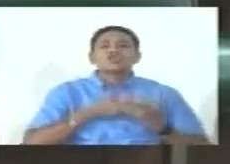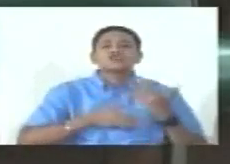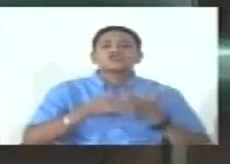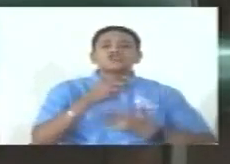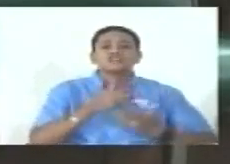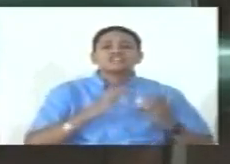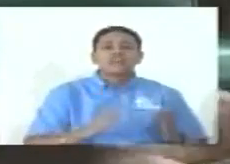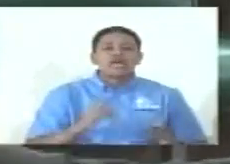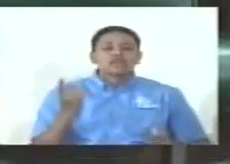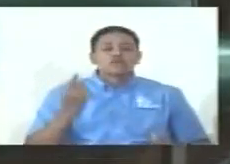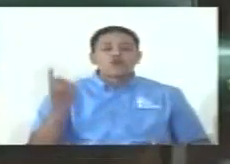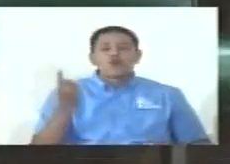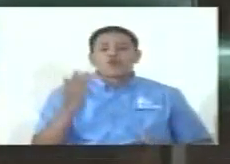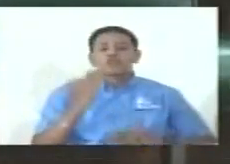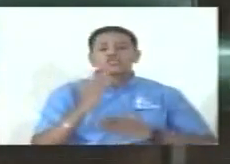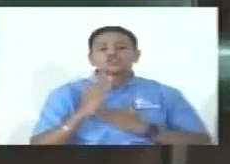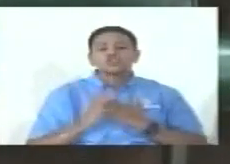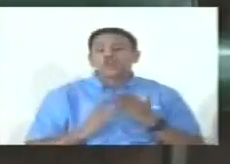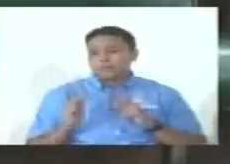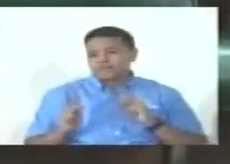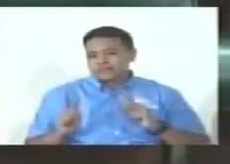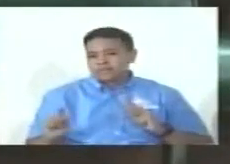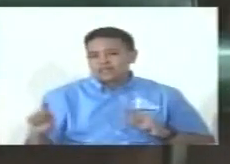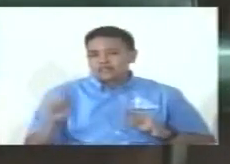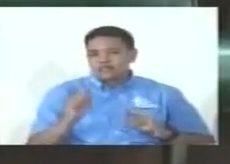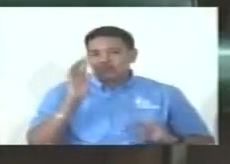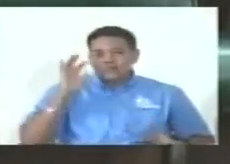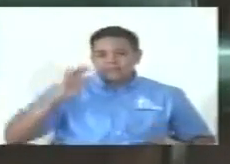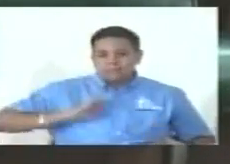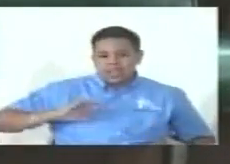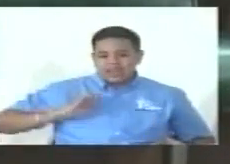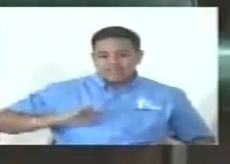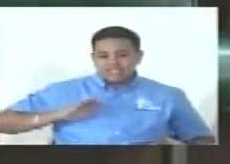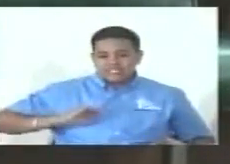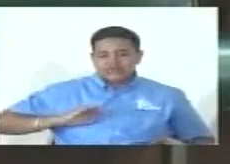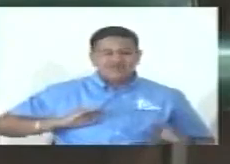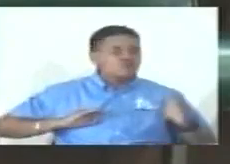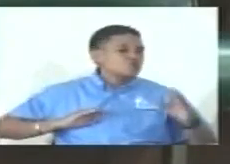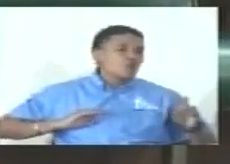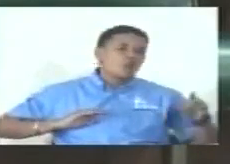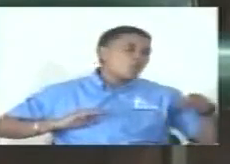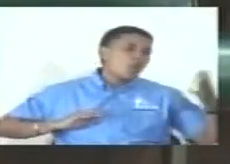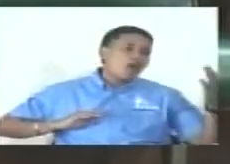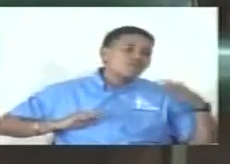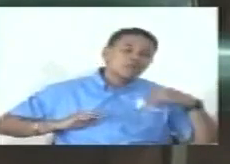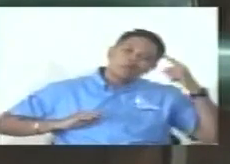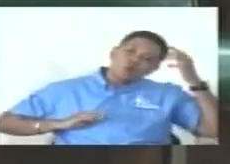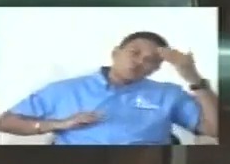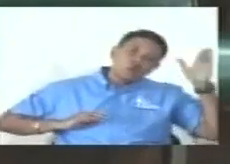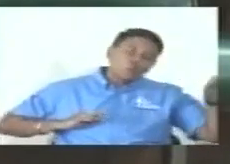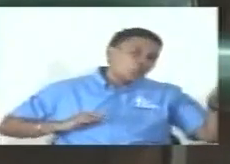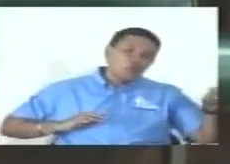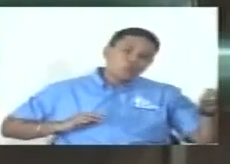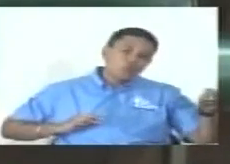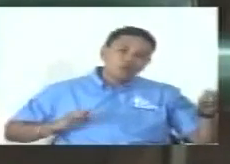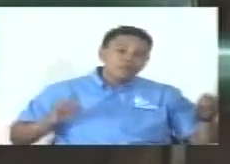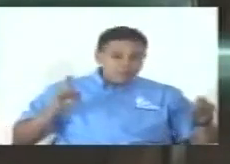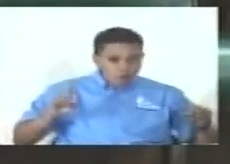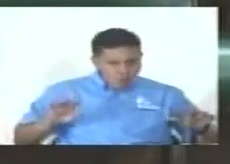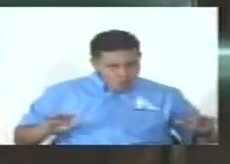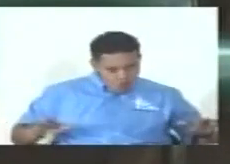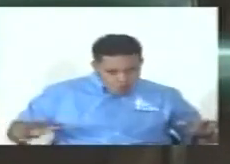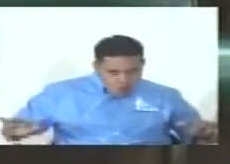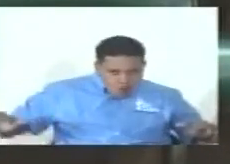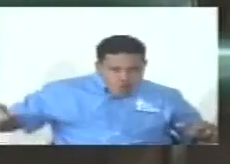where only certain people can access the benefits or access the possibilities, and some people are